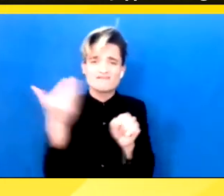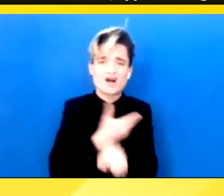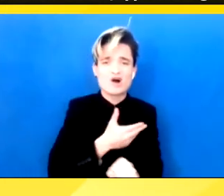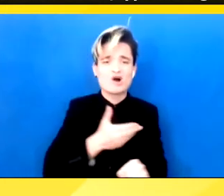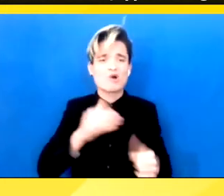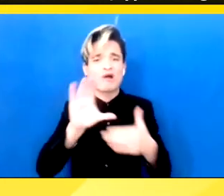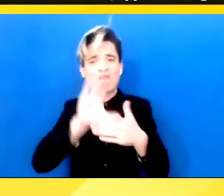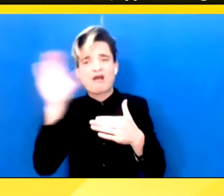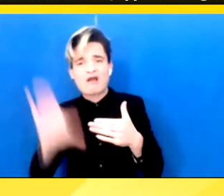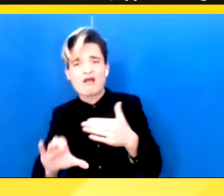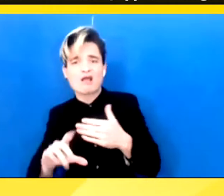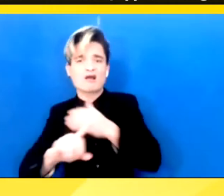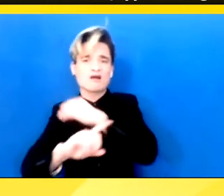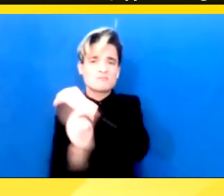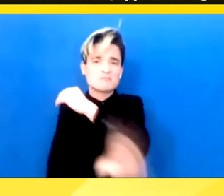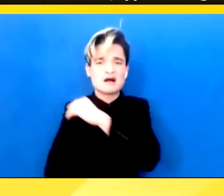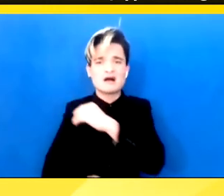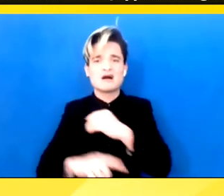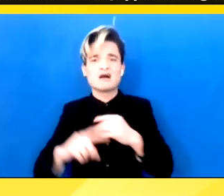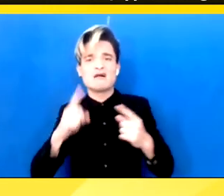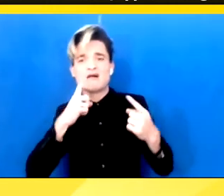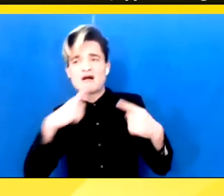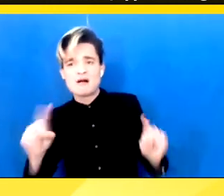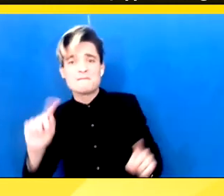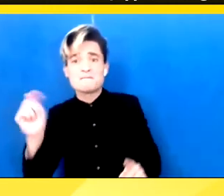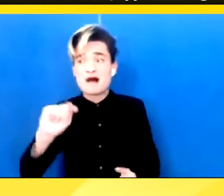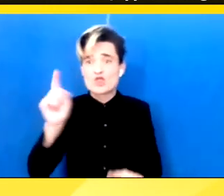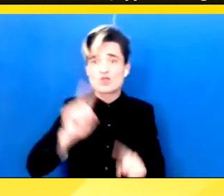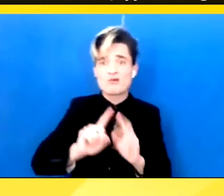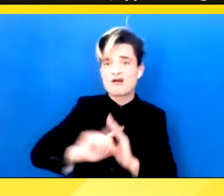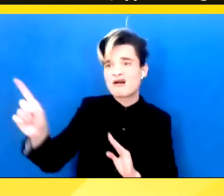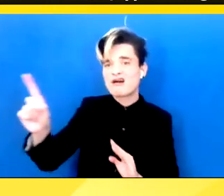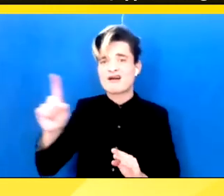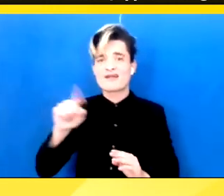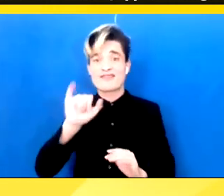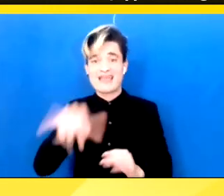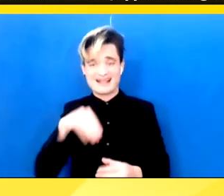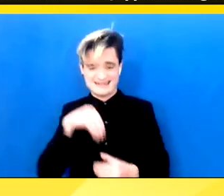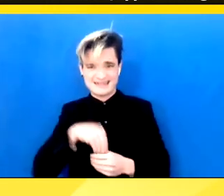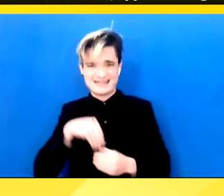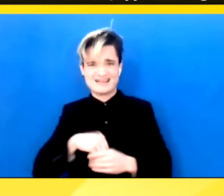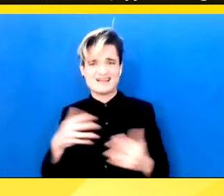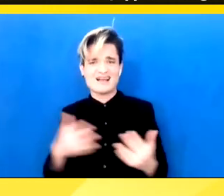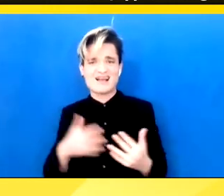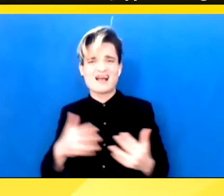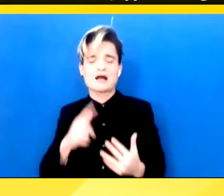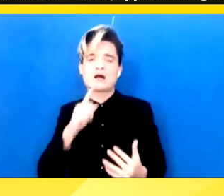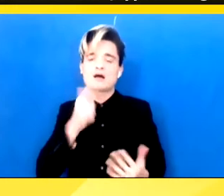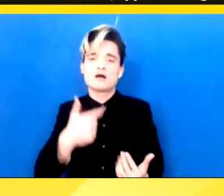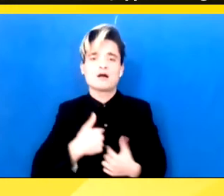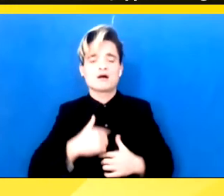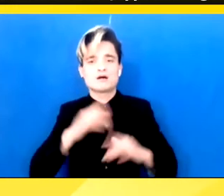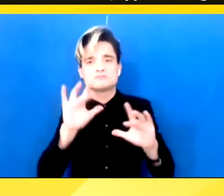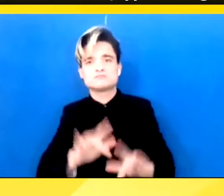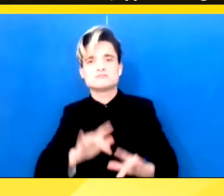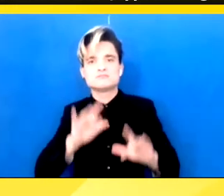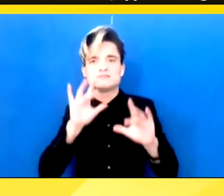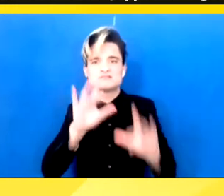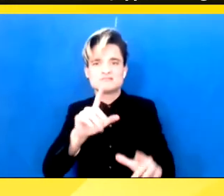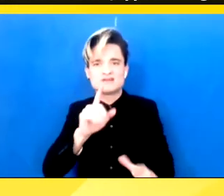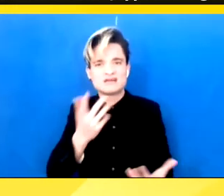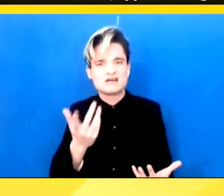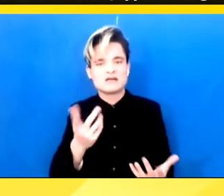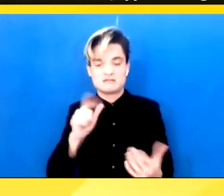for God's sakes. Those workers who just spoke at the rally in Bessemer made my blood boil. And that's why the service and